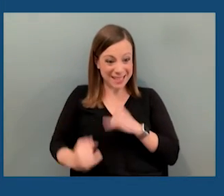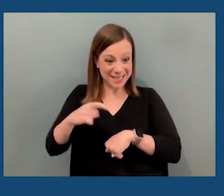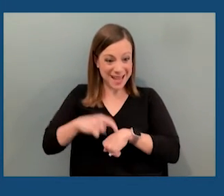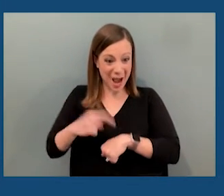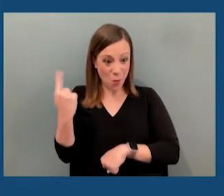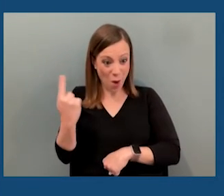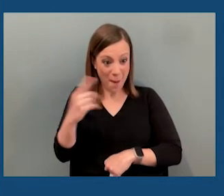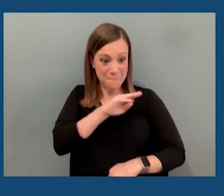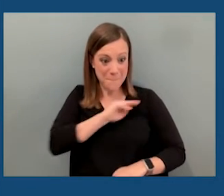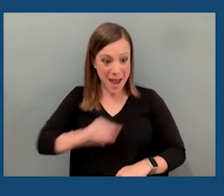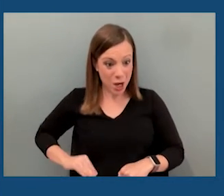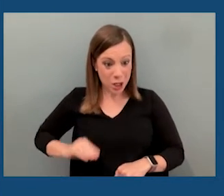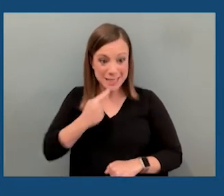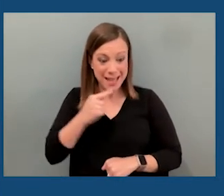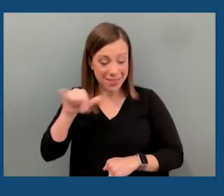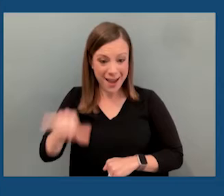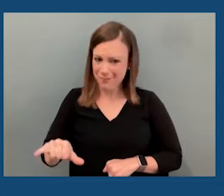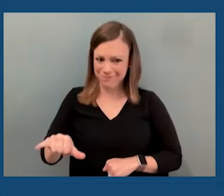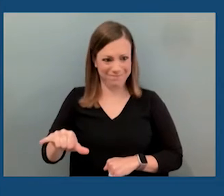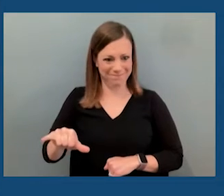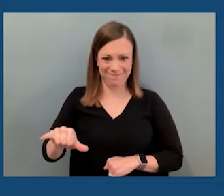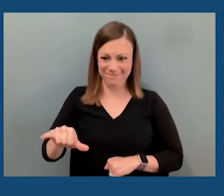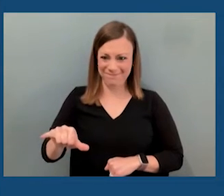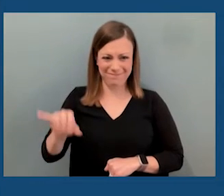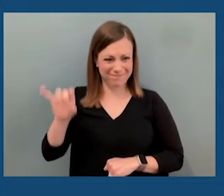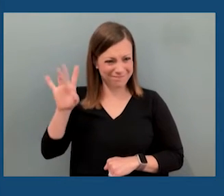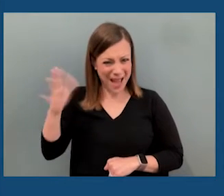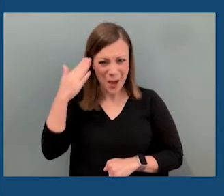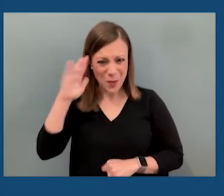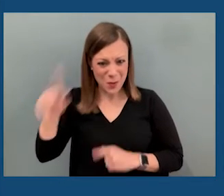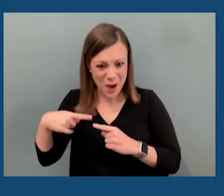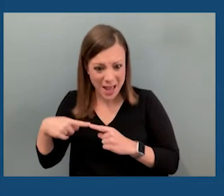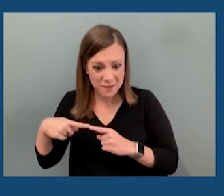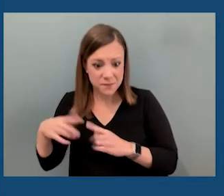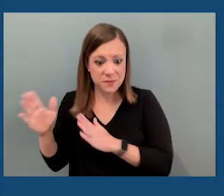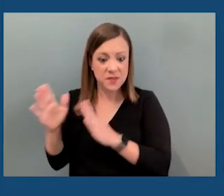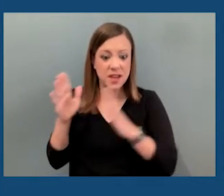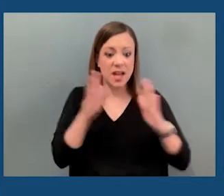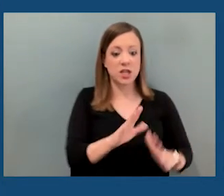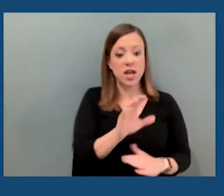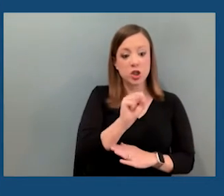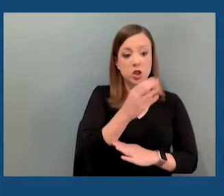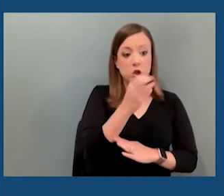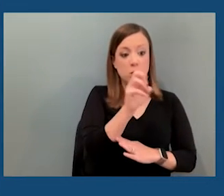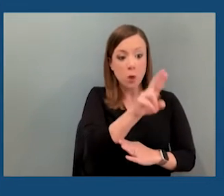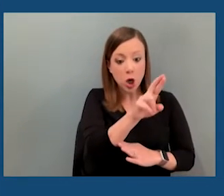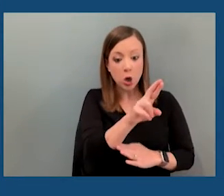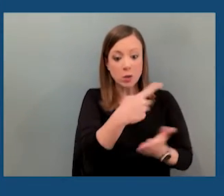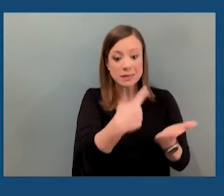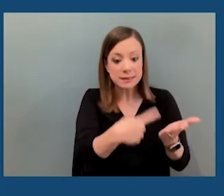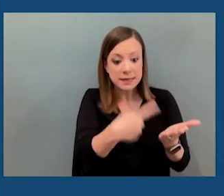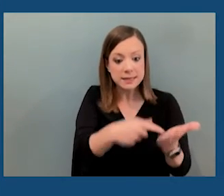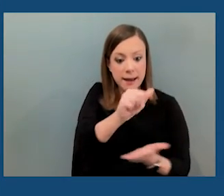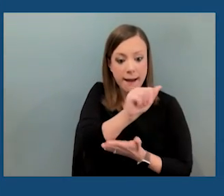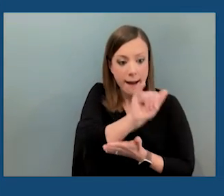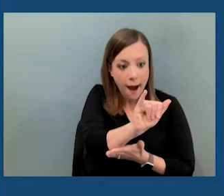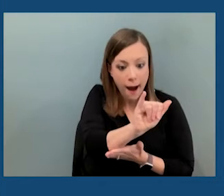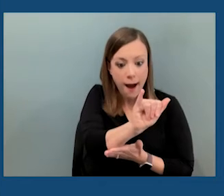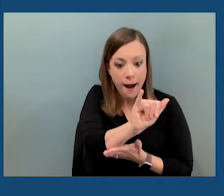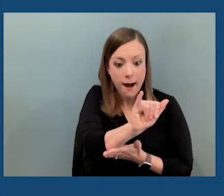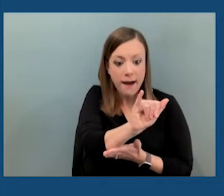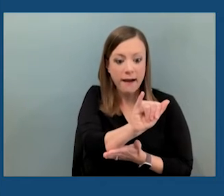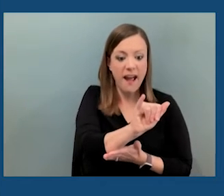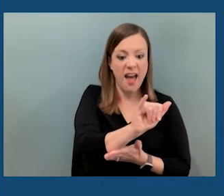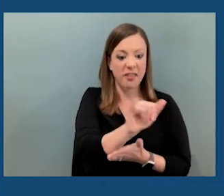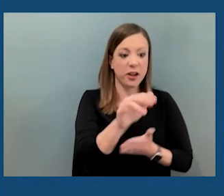Schumer, and he was talking about AI, artificial intelligence, and the New York economy. He said the exact same thing. He said, you